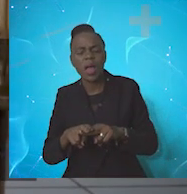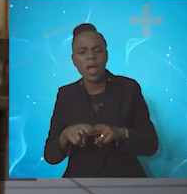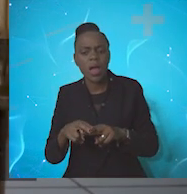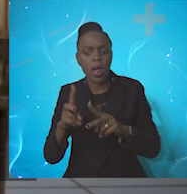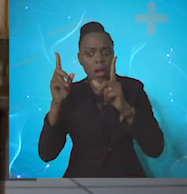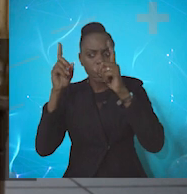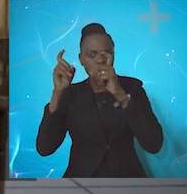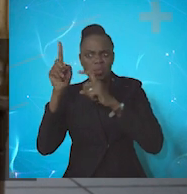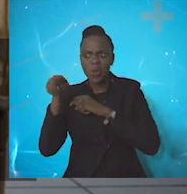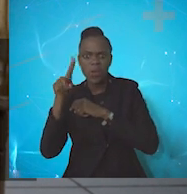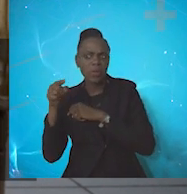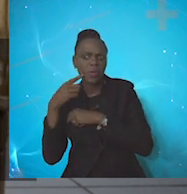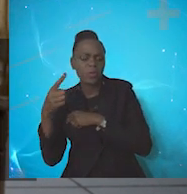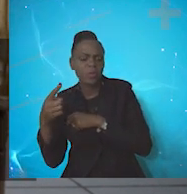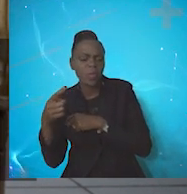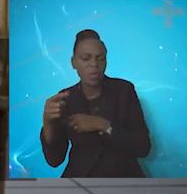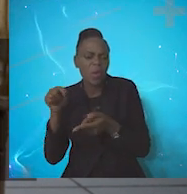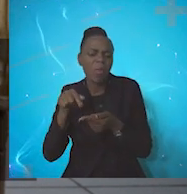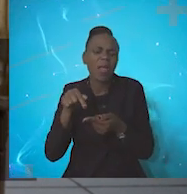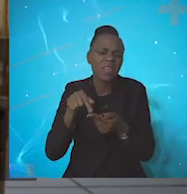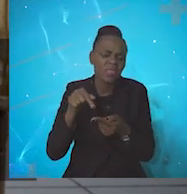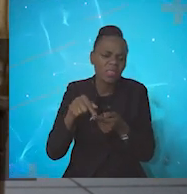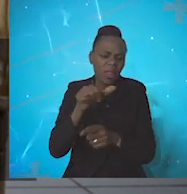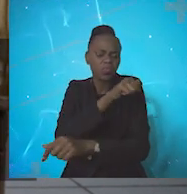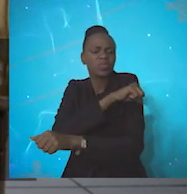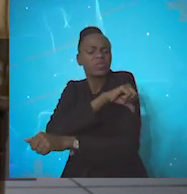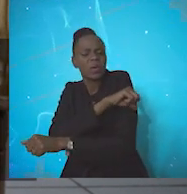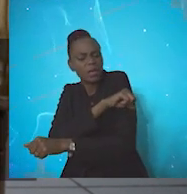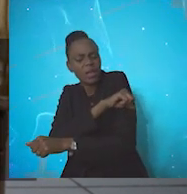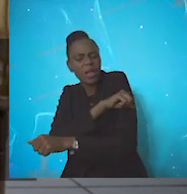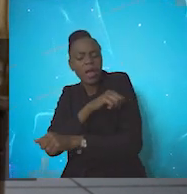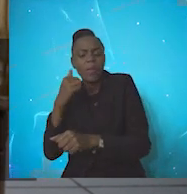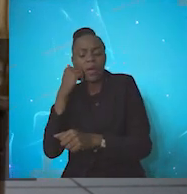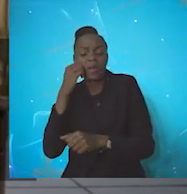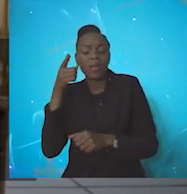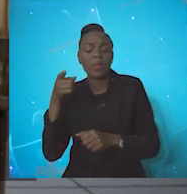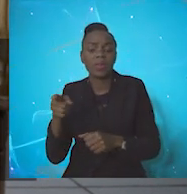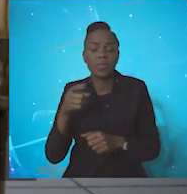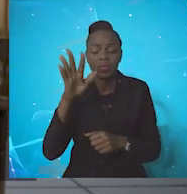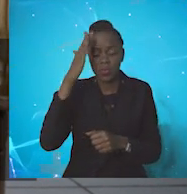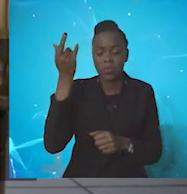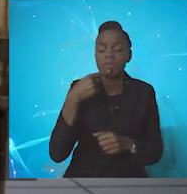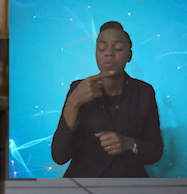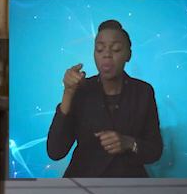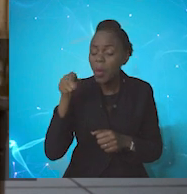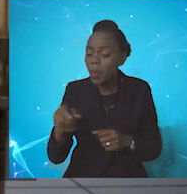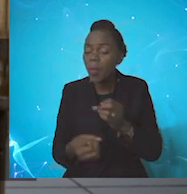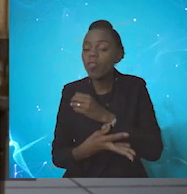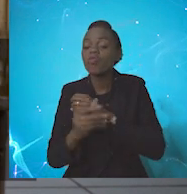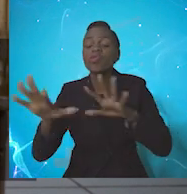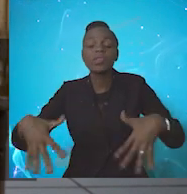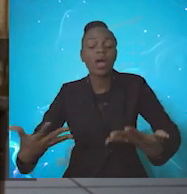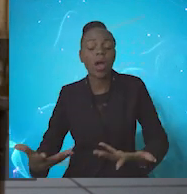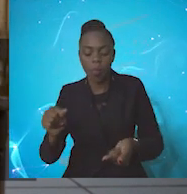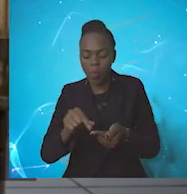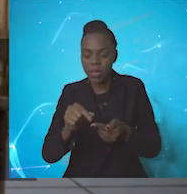chitunzi-tunzi cholakwika cha mmene mwina mmayezera kuchipatala ntende mene ya meningitis. Sindikudziwa zonena kuti pamene pamuna mungafotokoze bwanji,